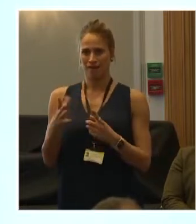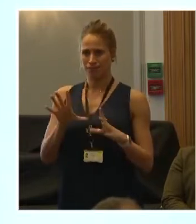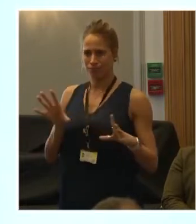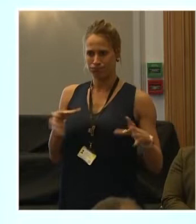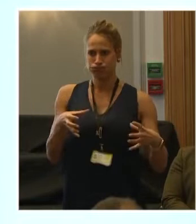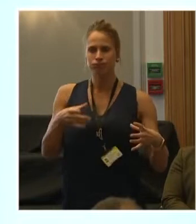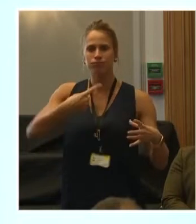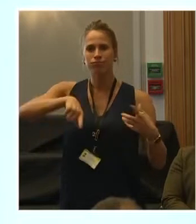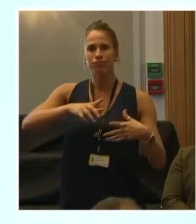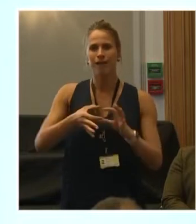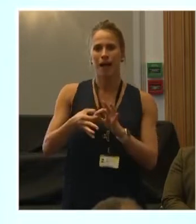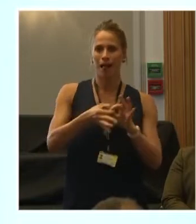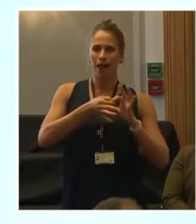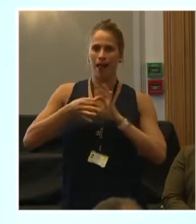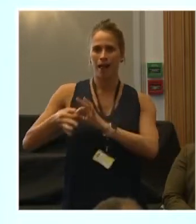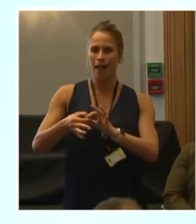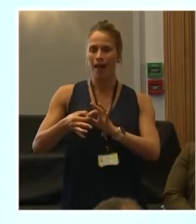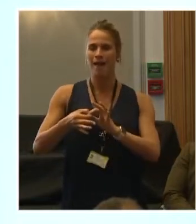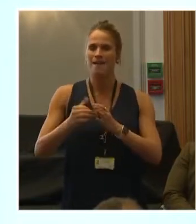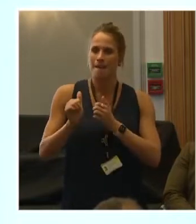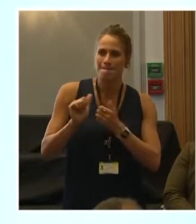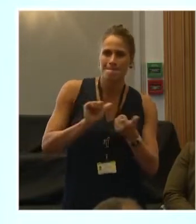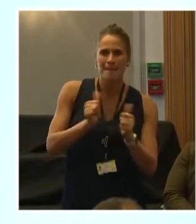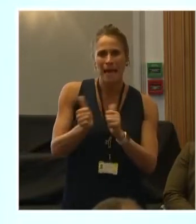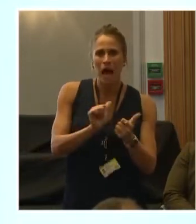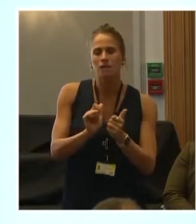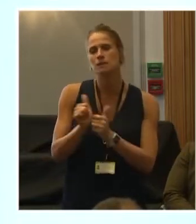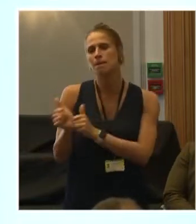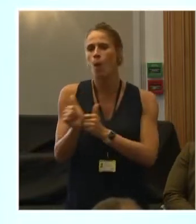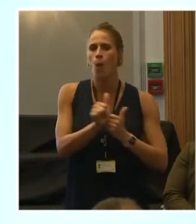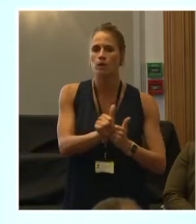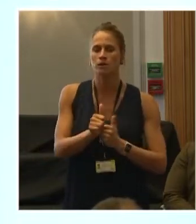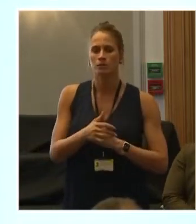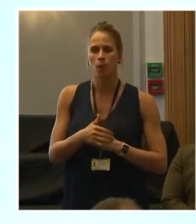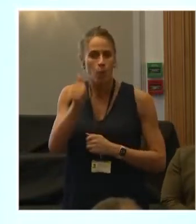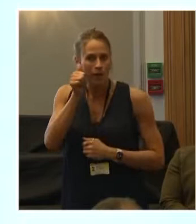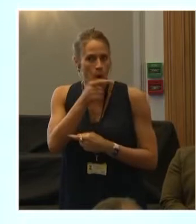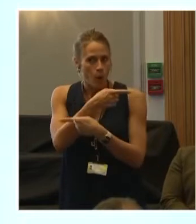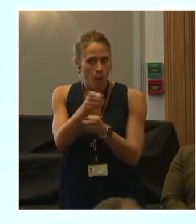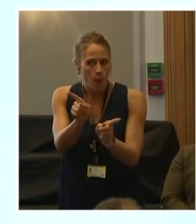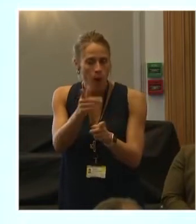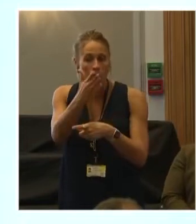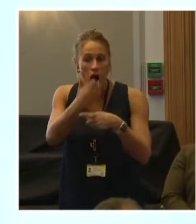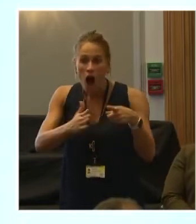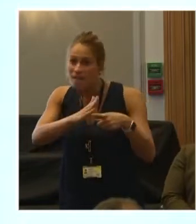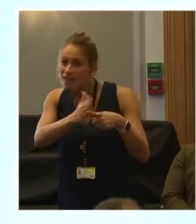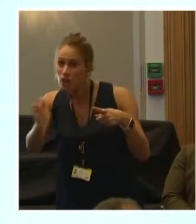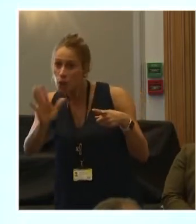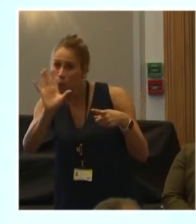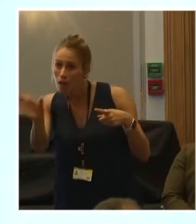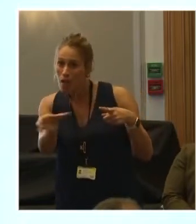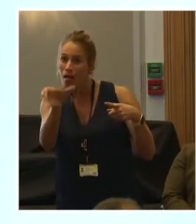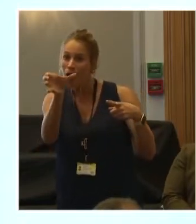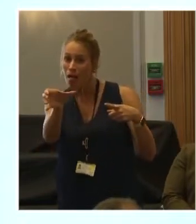contact. As I said, we know from our insight survey that over half of you think our most important activity